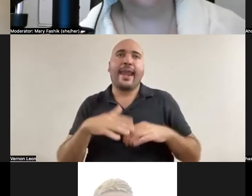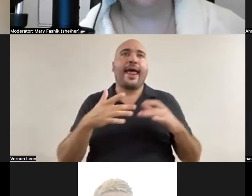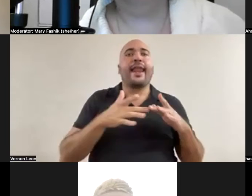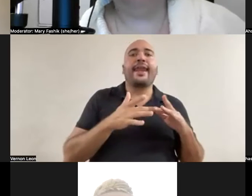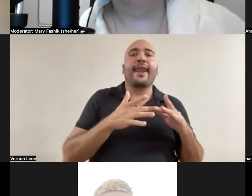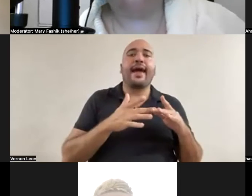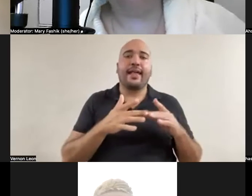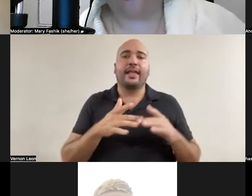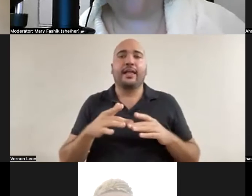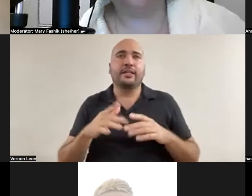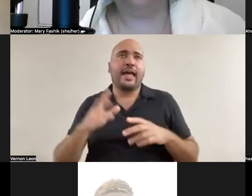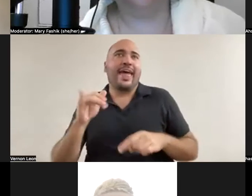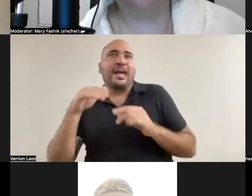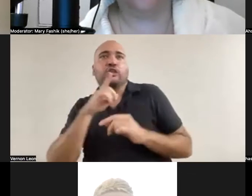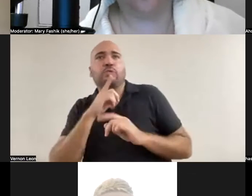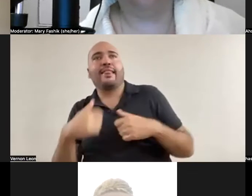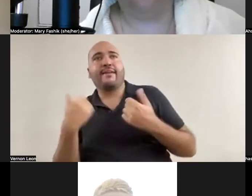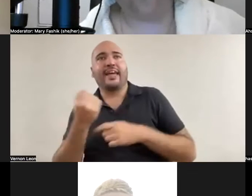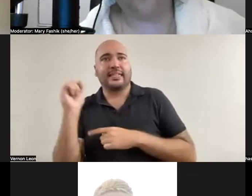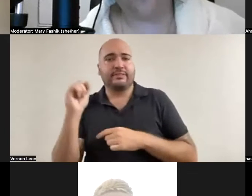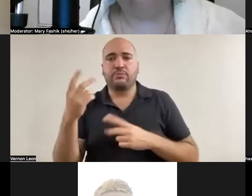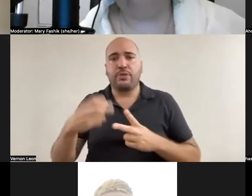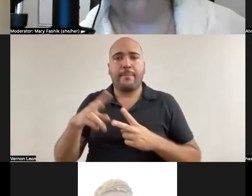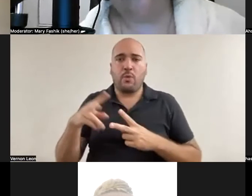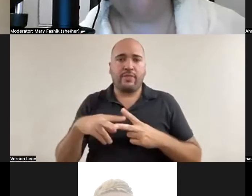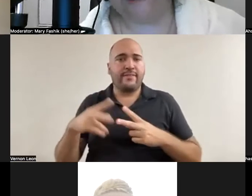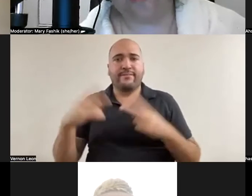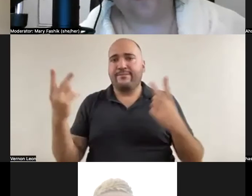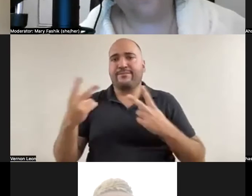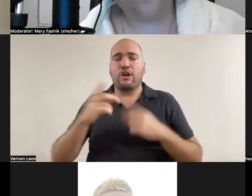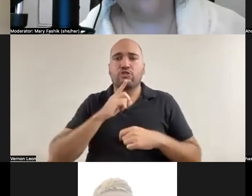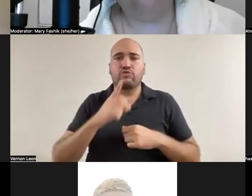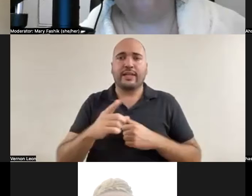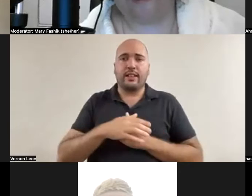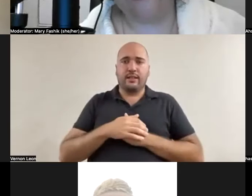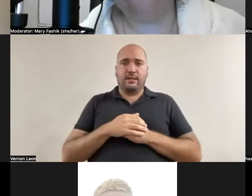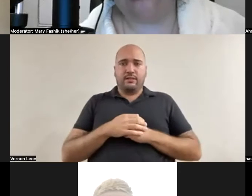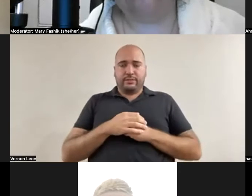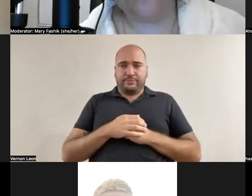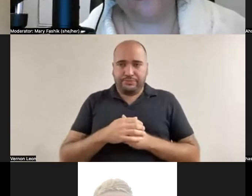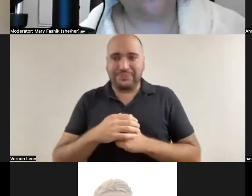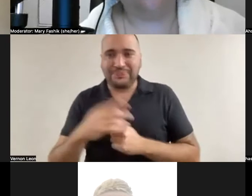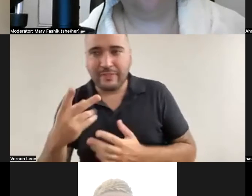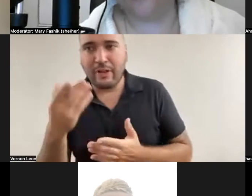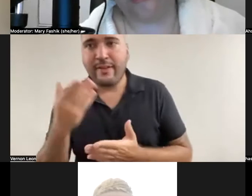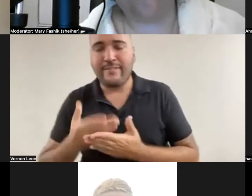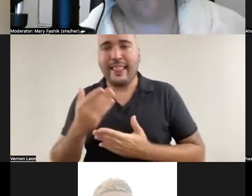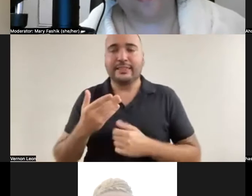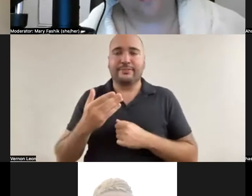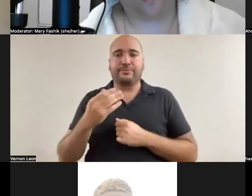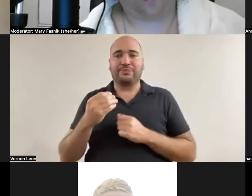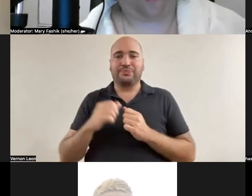and in real life activism. They are both very real and very valid. And